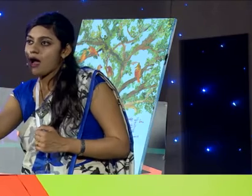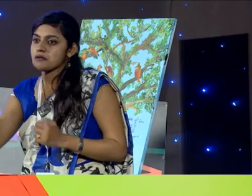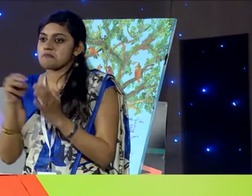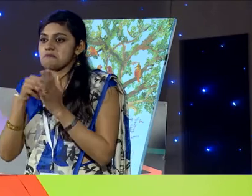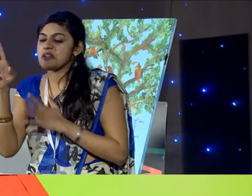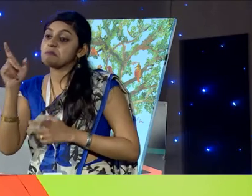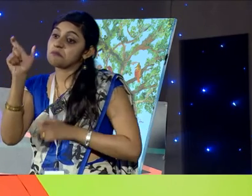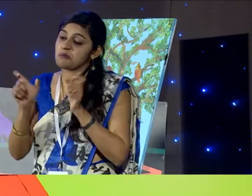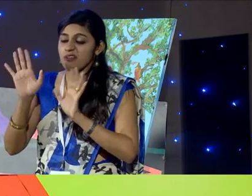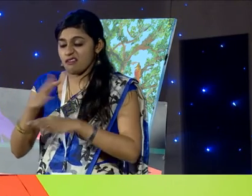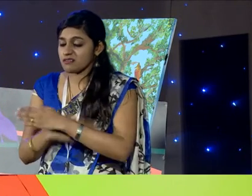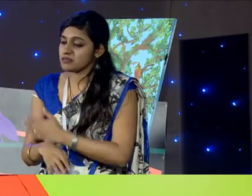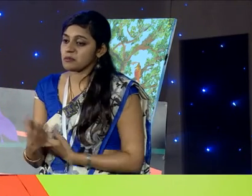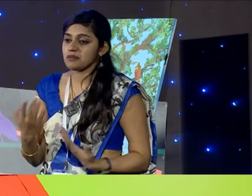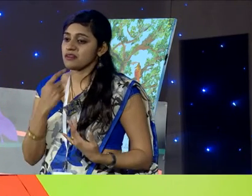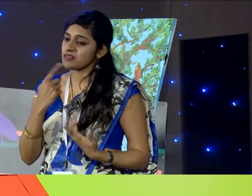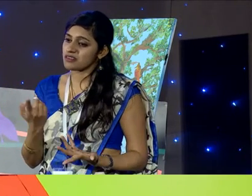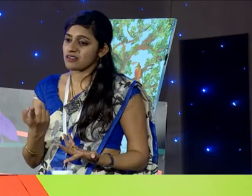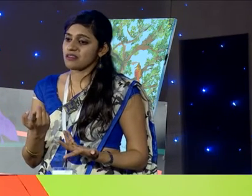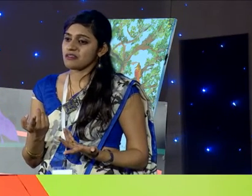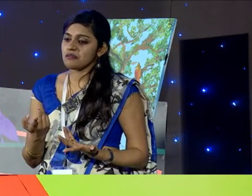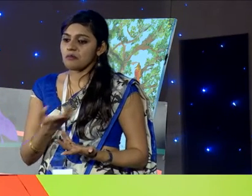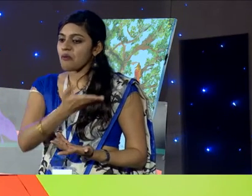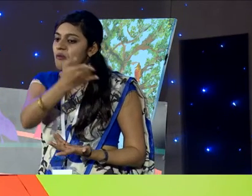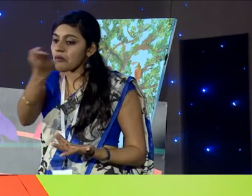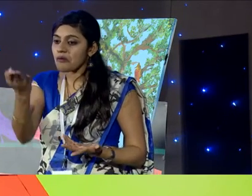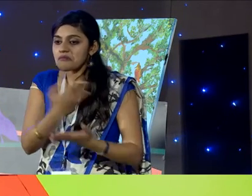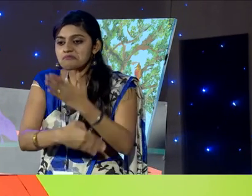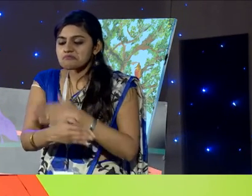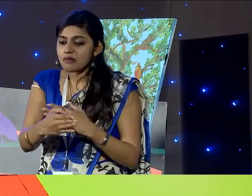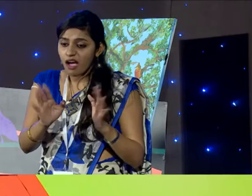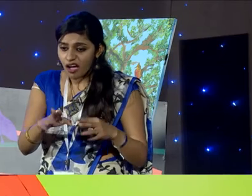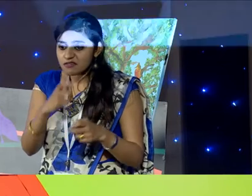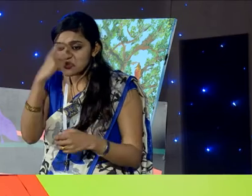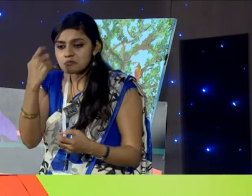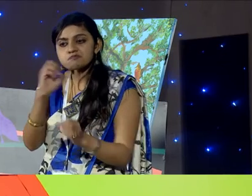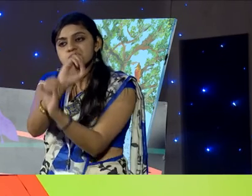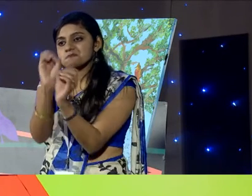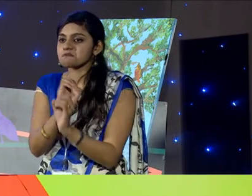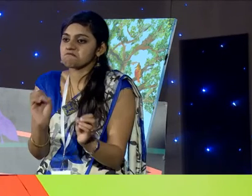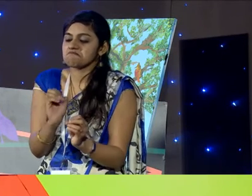million. These people are generally not employed. The second very interesting